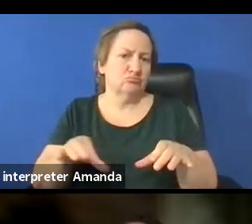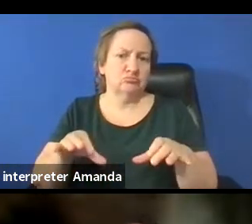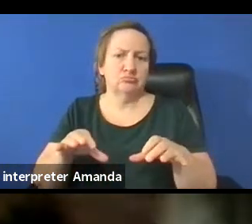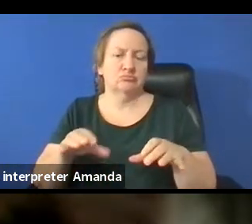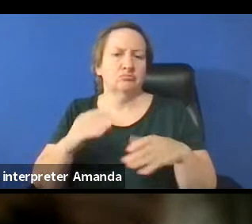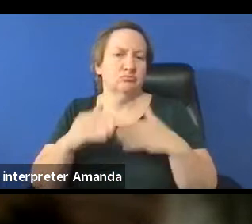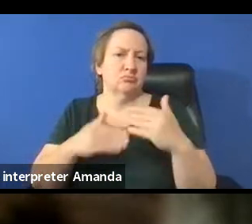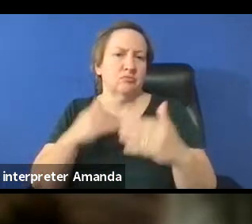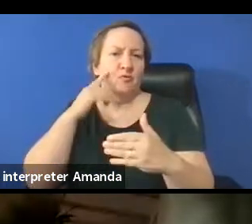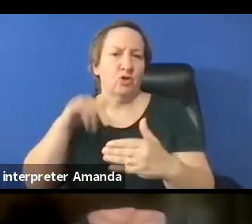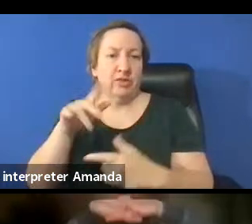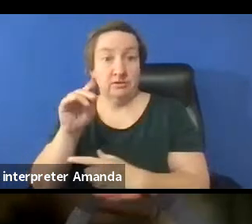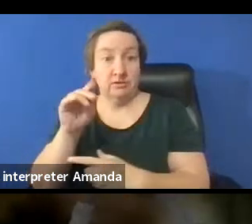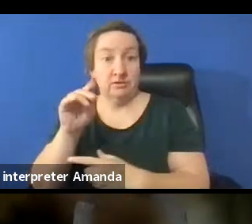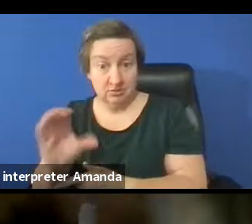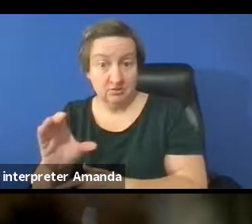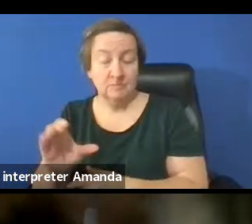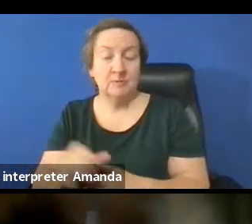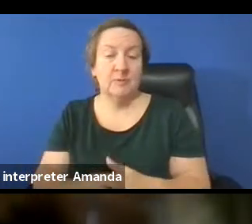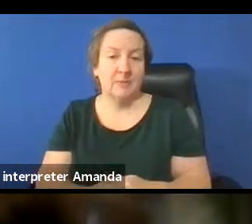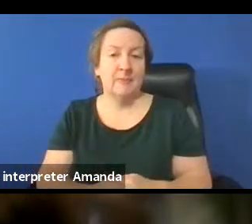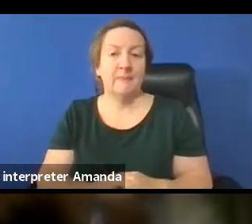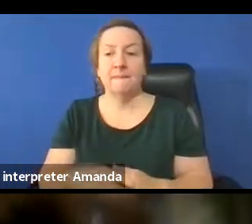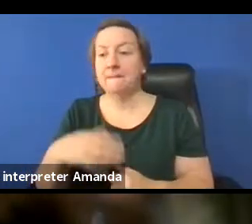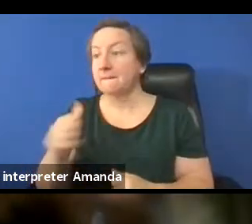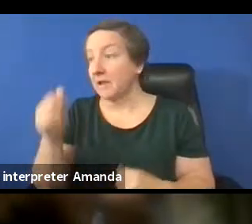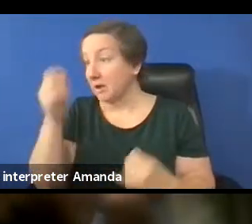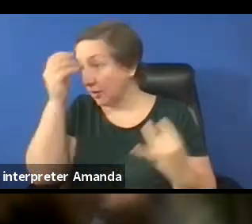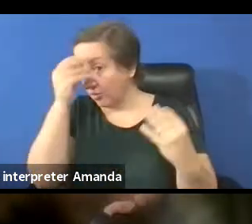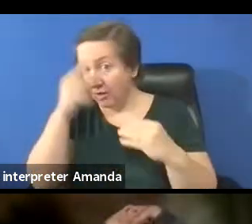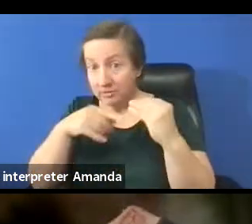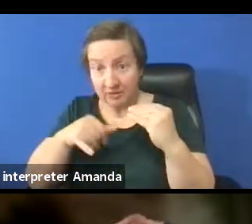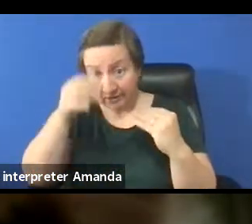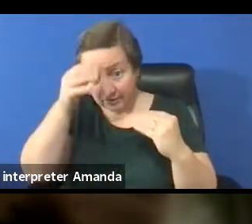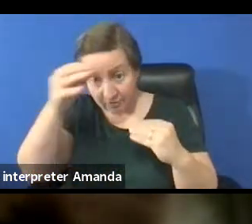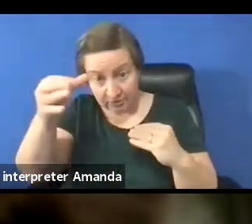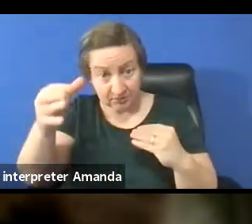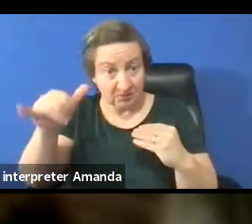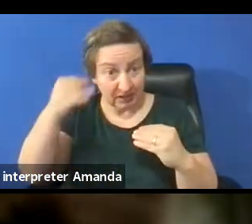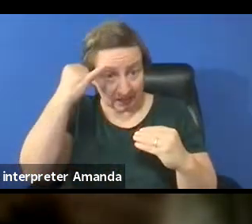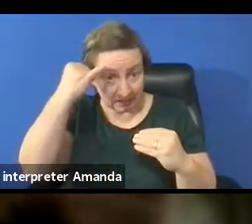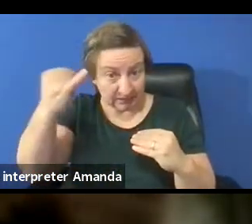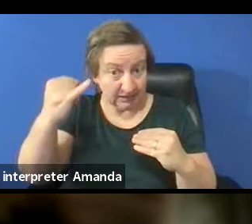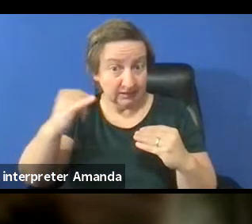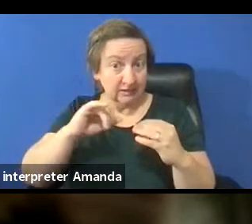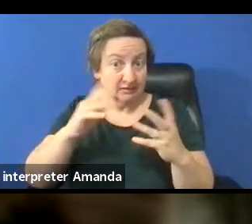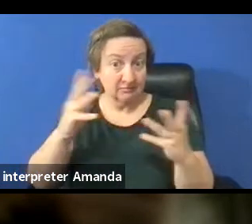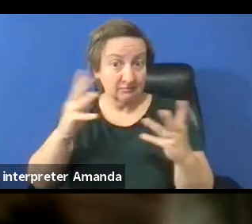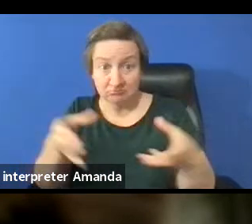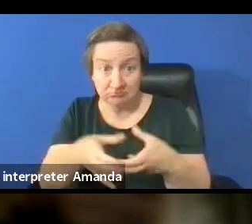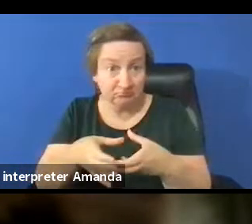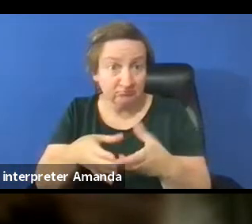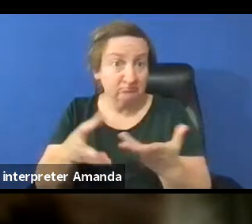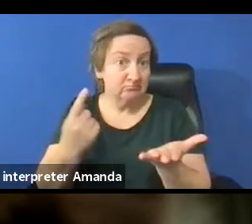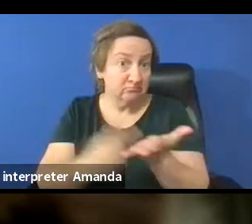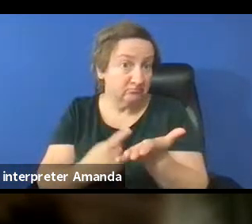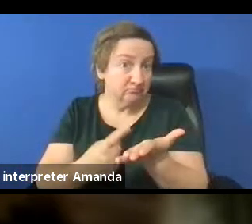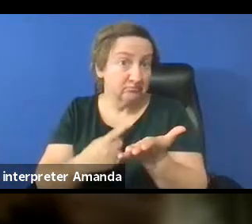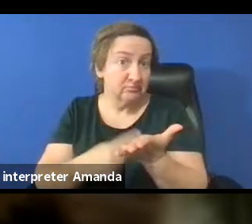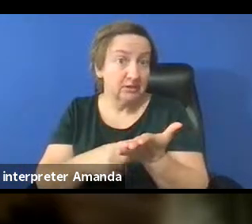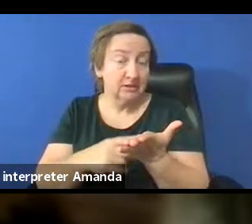pieces to this document? So any thoughts about that concept, about that idea, getting together and